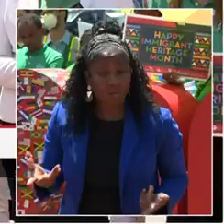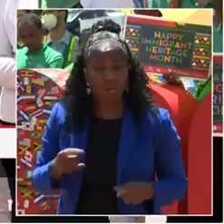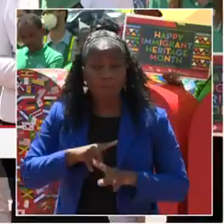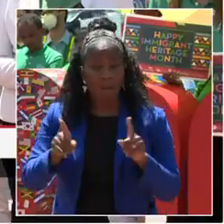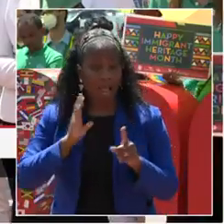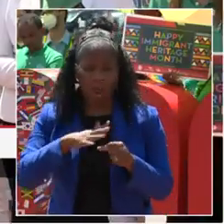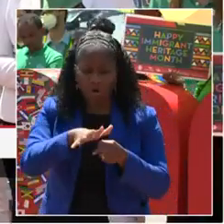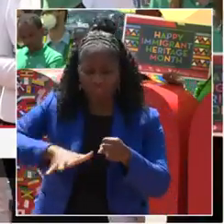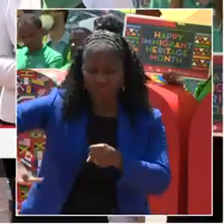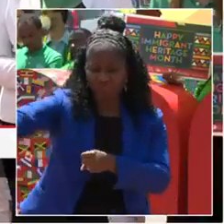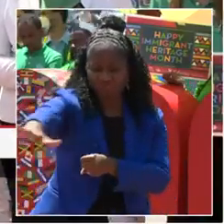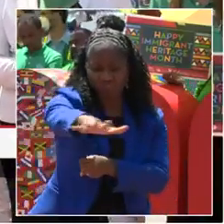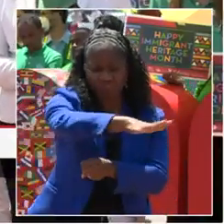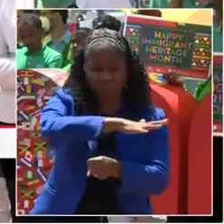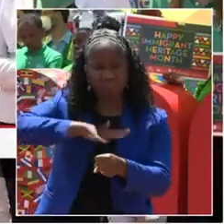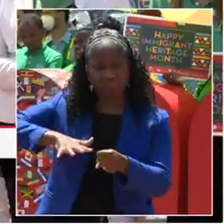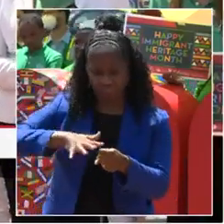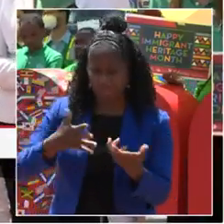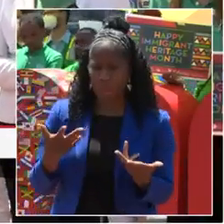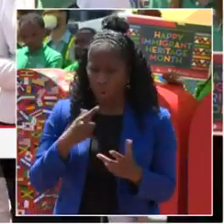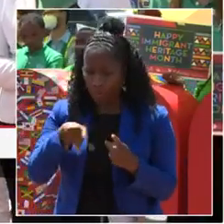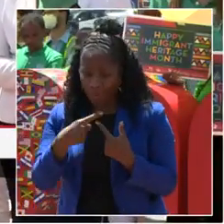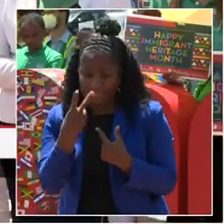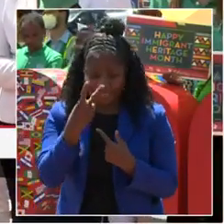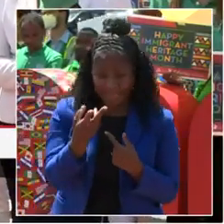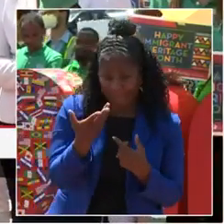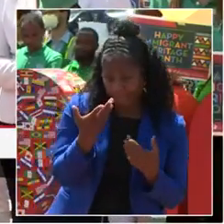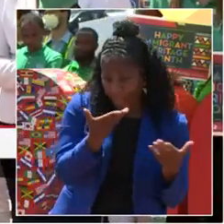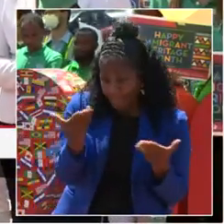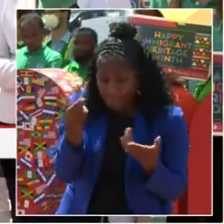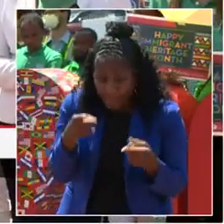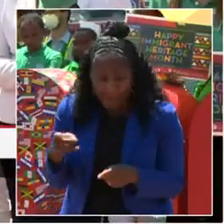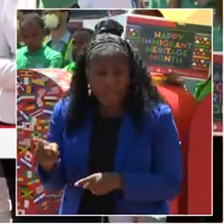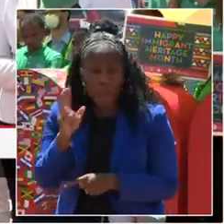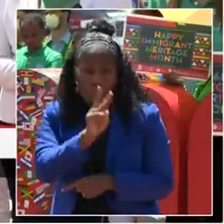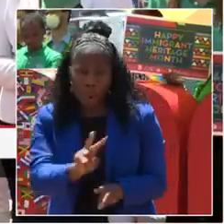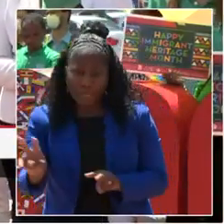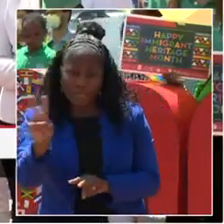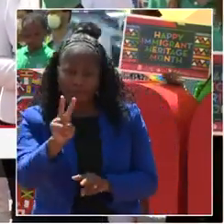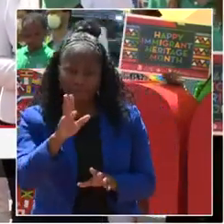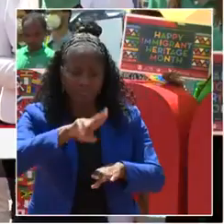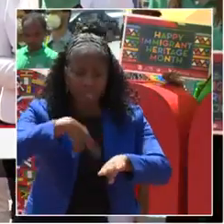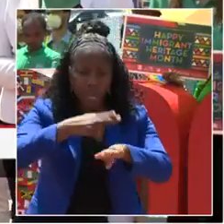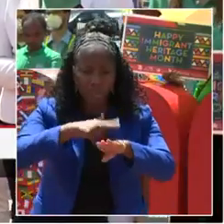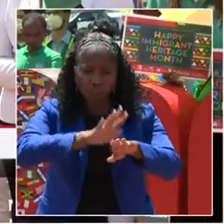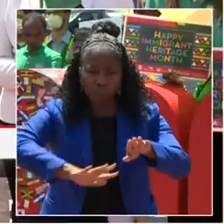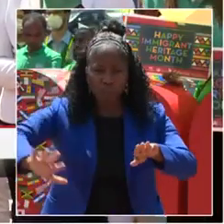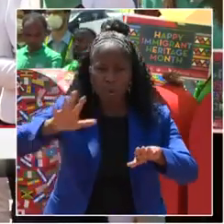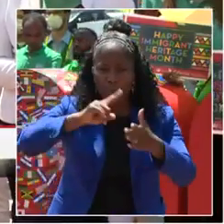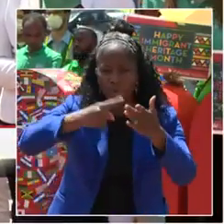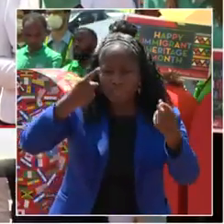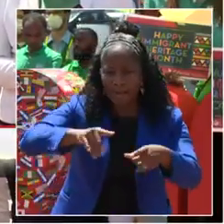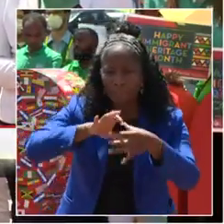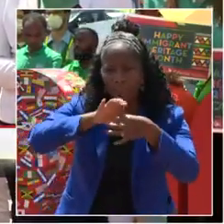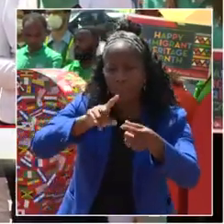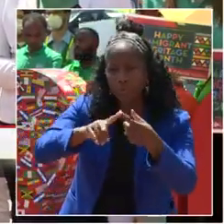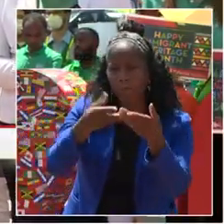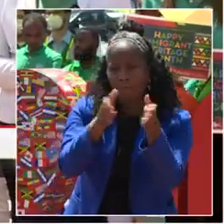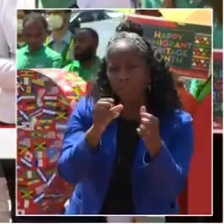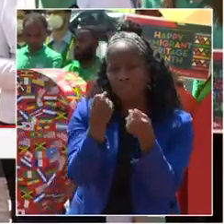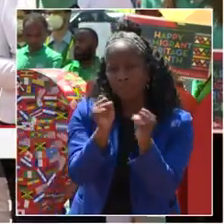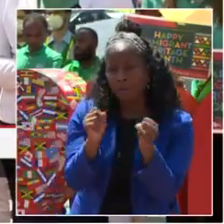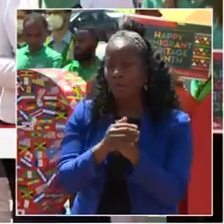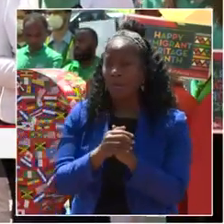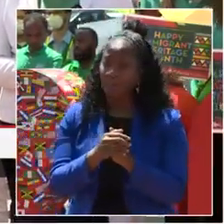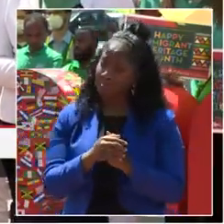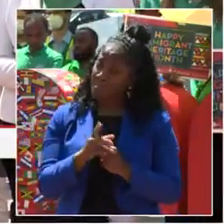surrounding jurisdictions, as we see, things that are happening. Again, looking at the national landscape of what's happening in the space of public safety, people need their